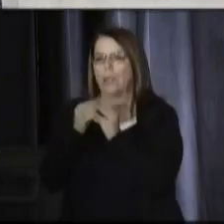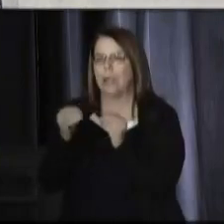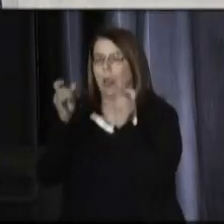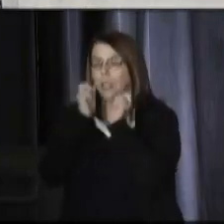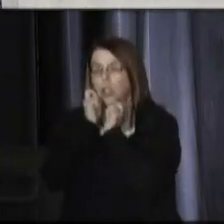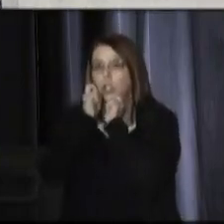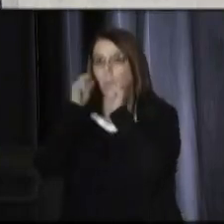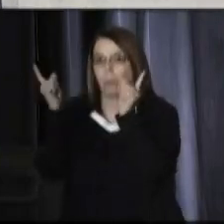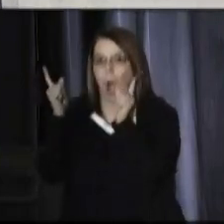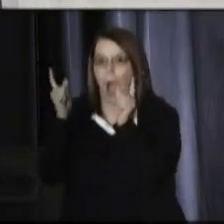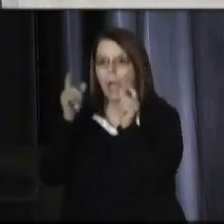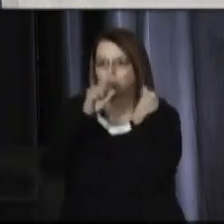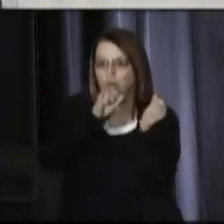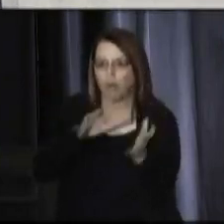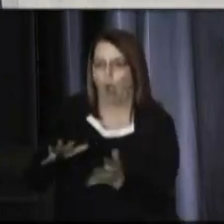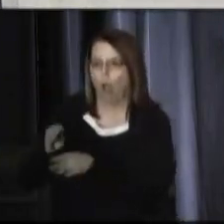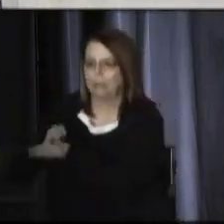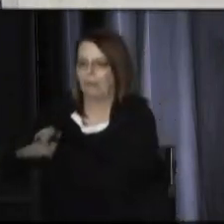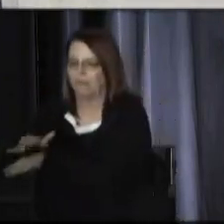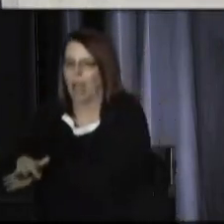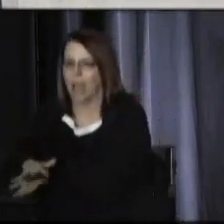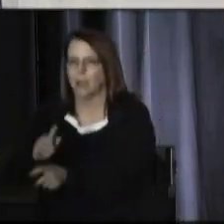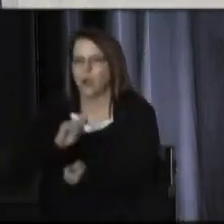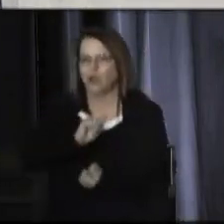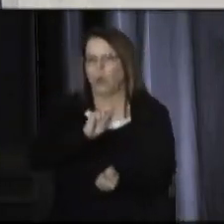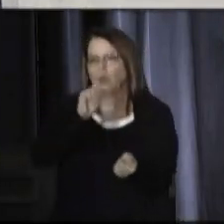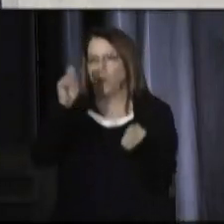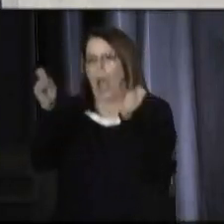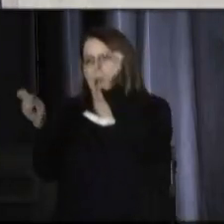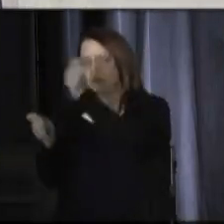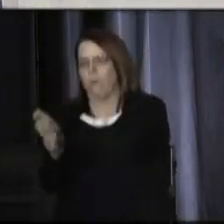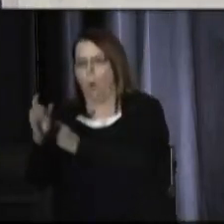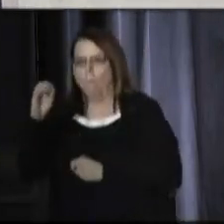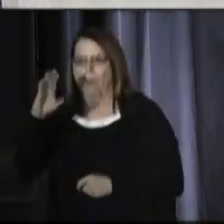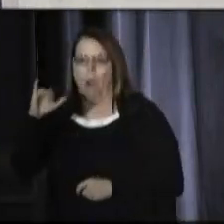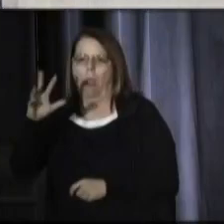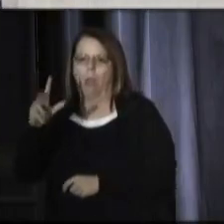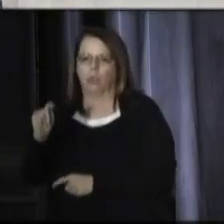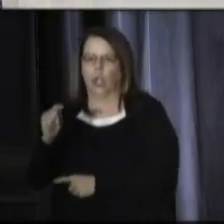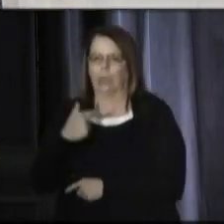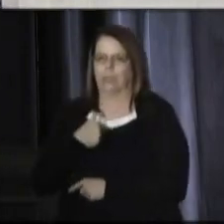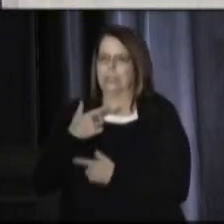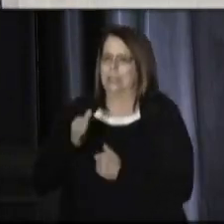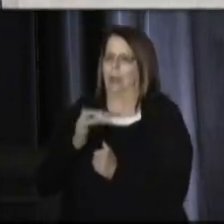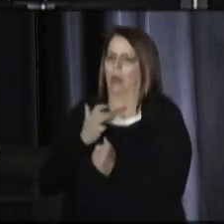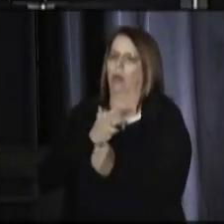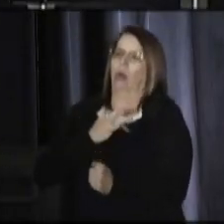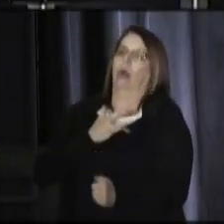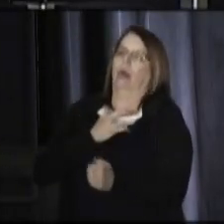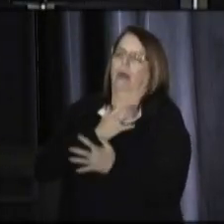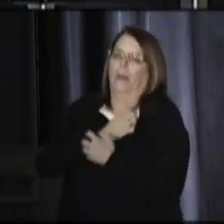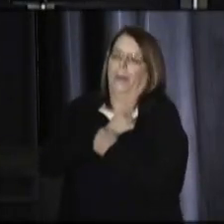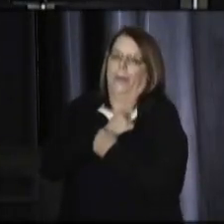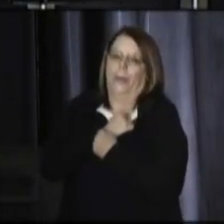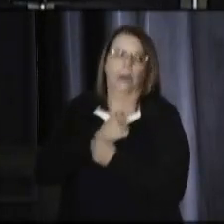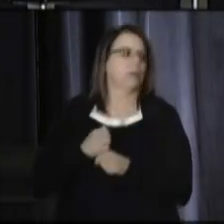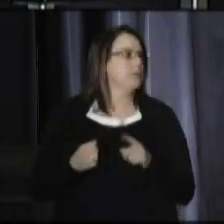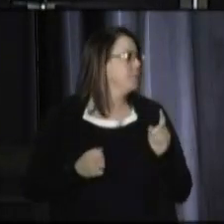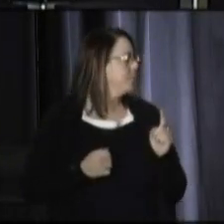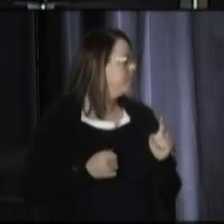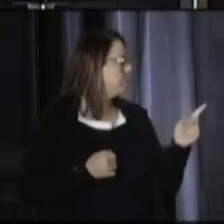shells of swans. I am left with love. I leave the latches and bolts open. I am left again and